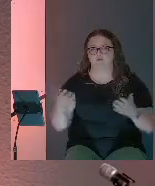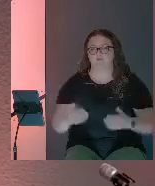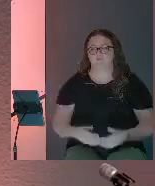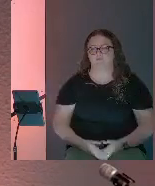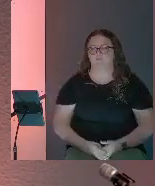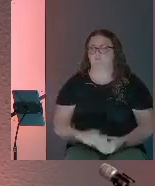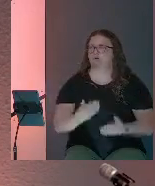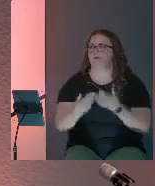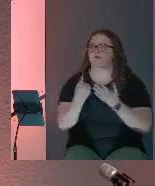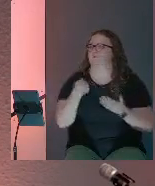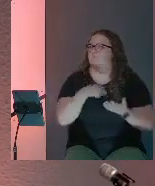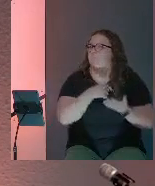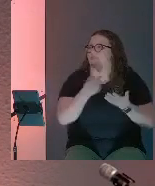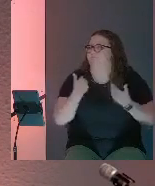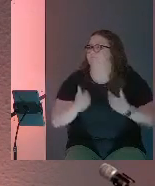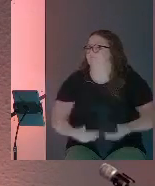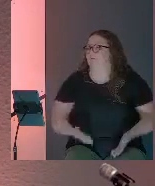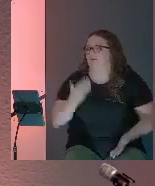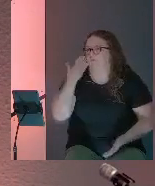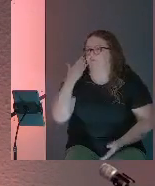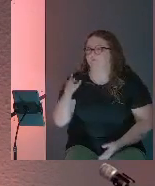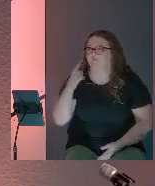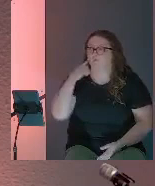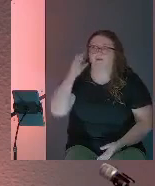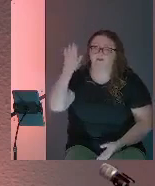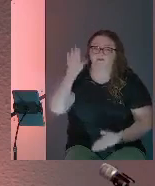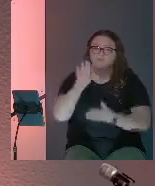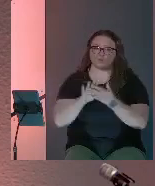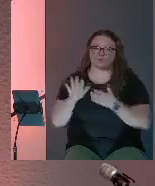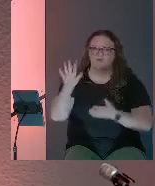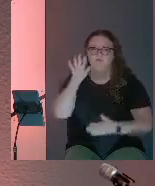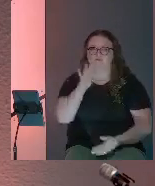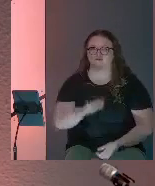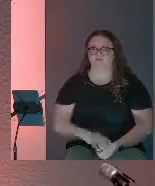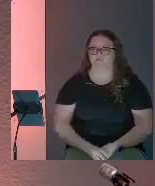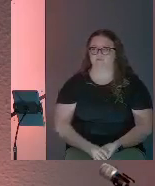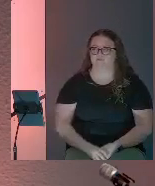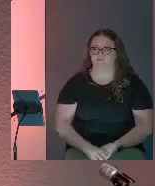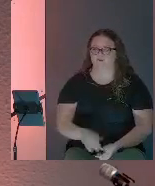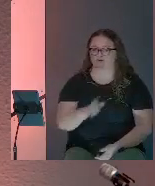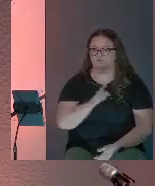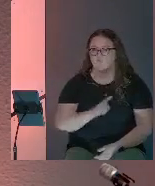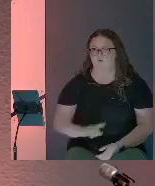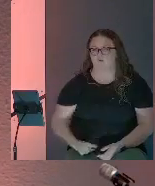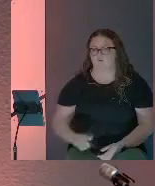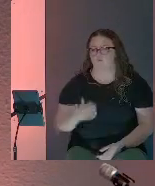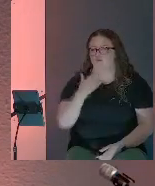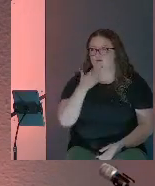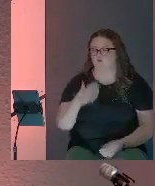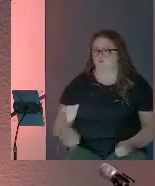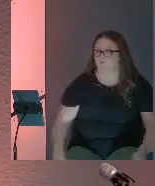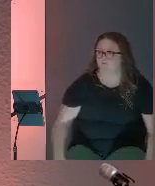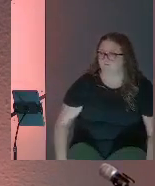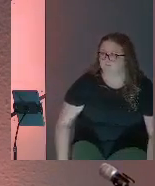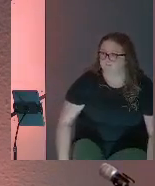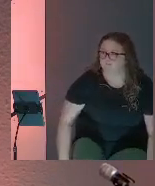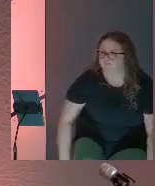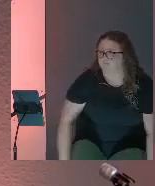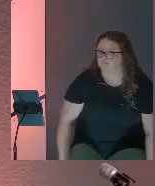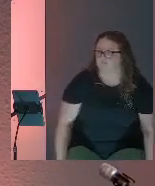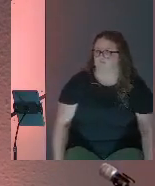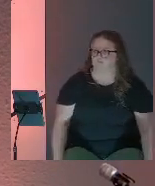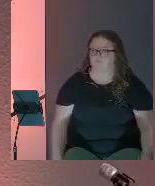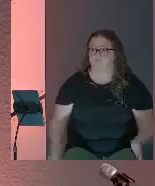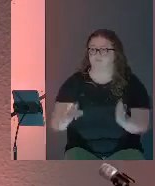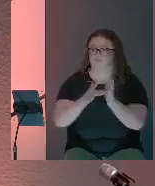whatever we are, for his glory. Lord, we thank you for your word. Lord Jesus,